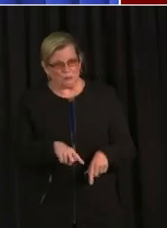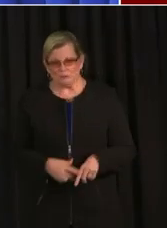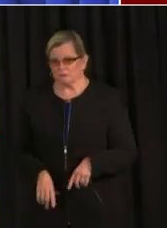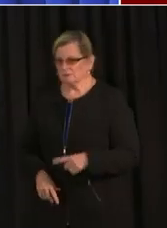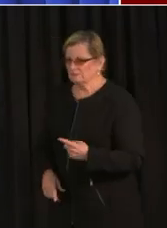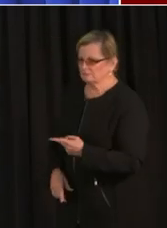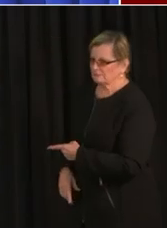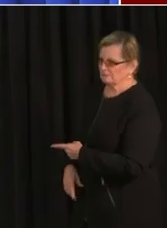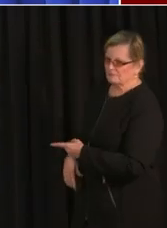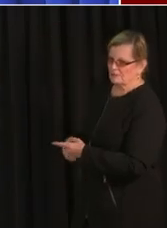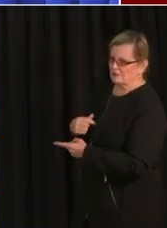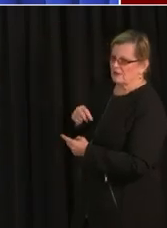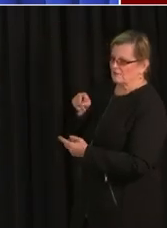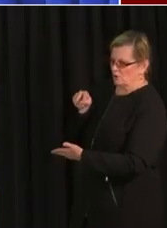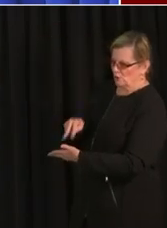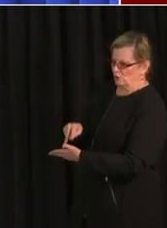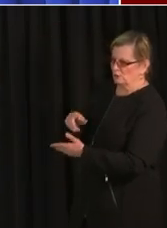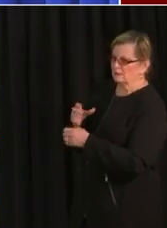We'll get that number for you.